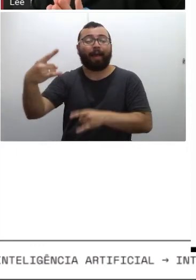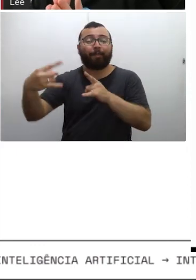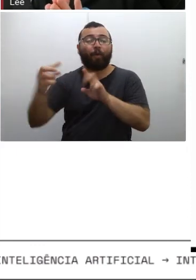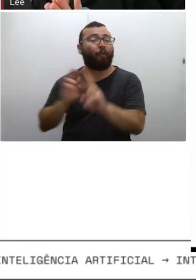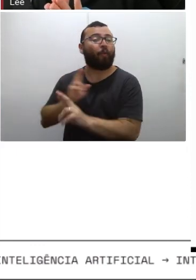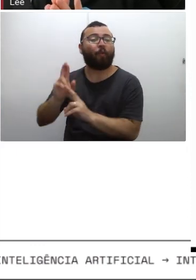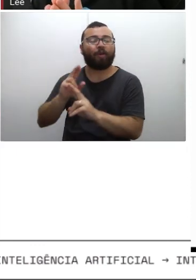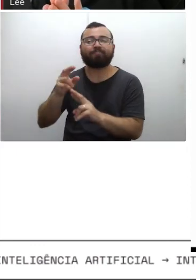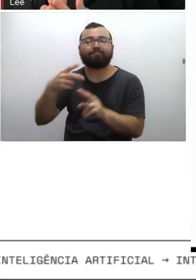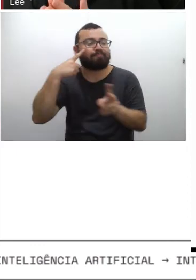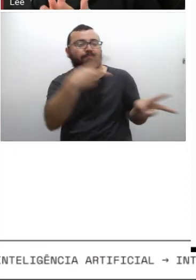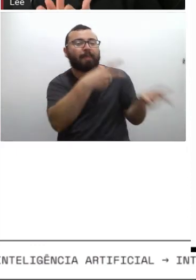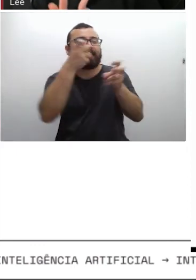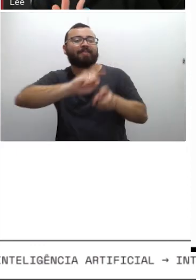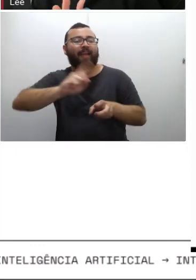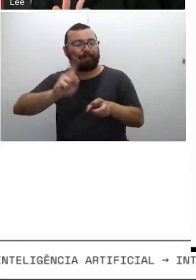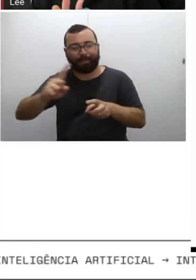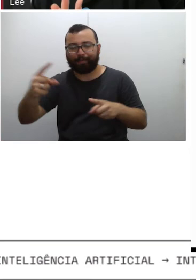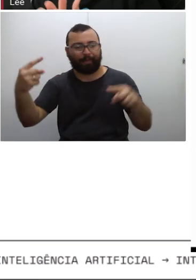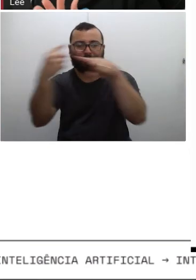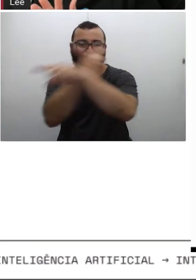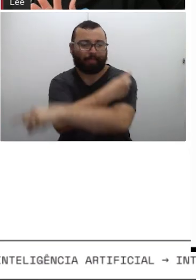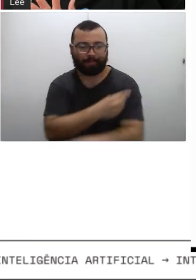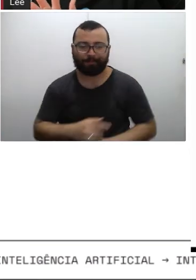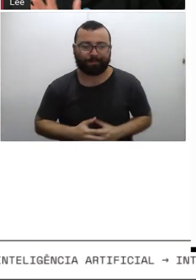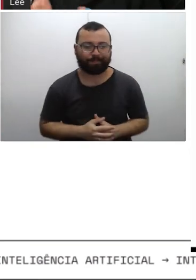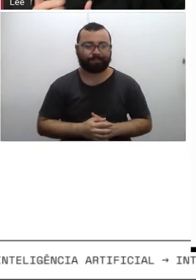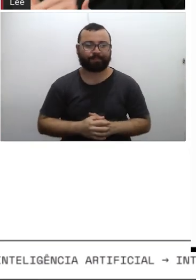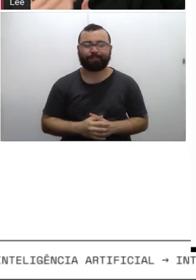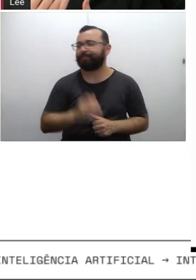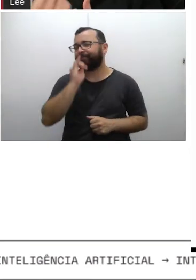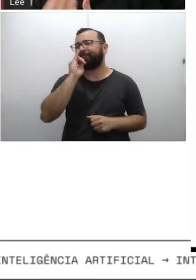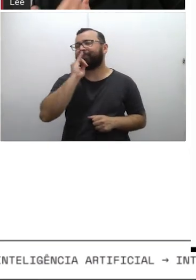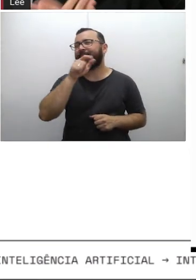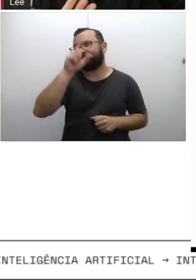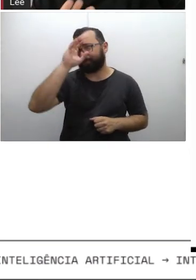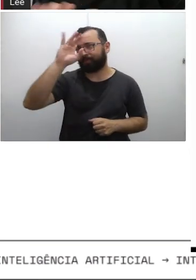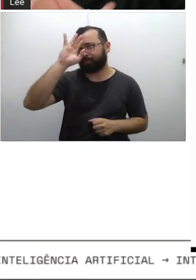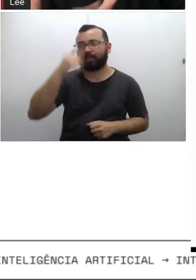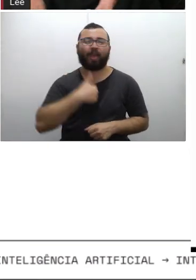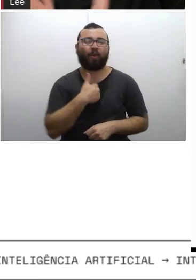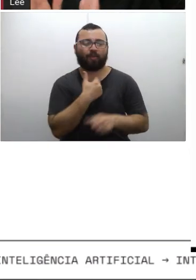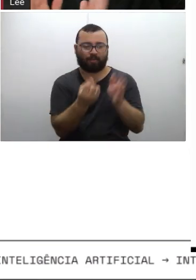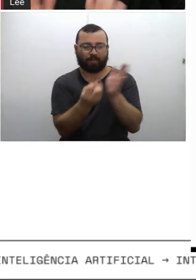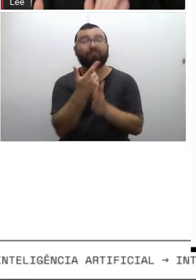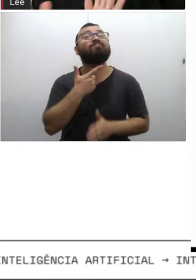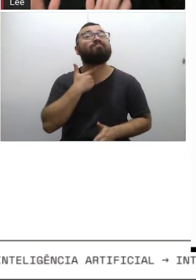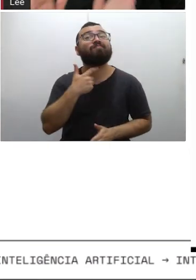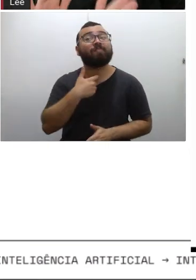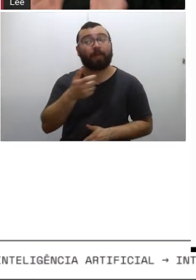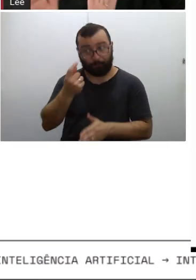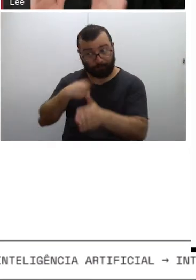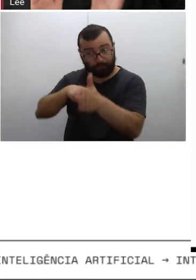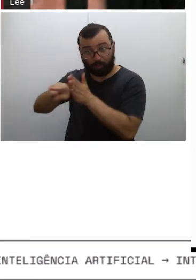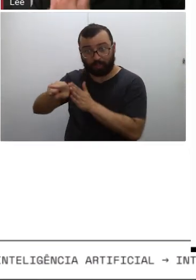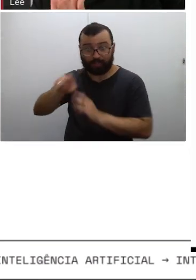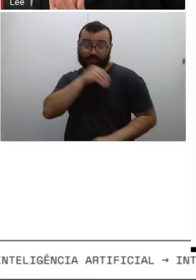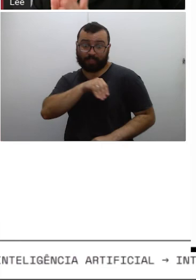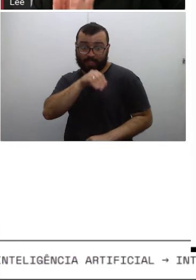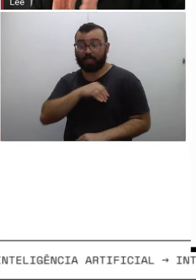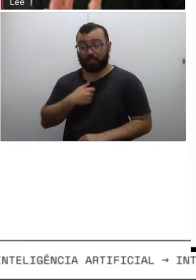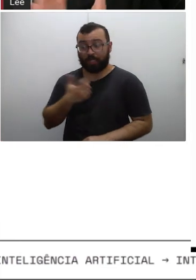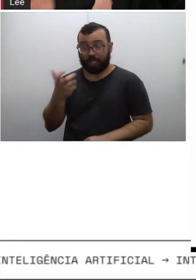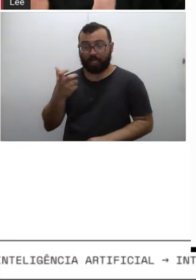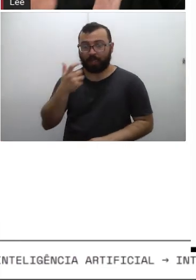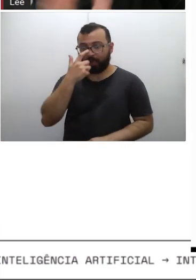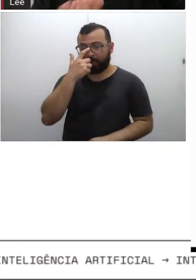it, and therefore a fallback was triggered. So imagine that I created the salary intent where I say with the training phrase like,